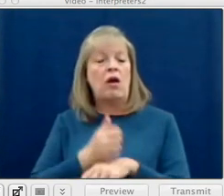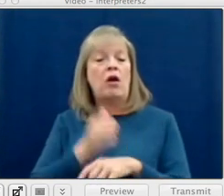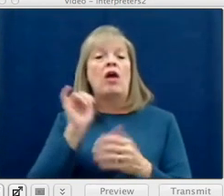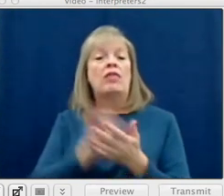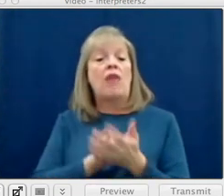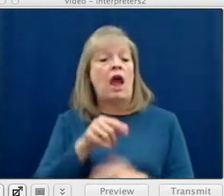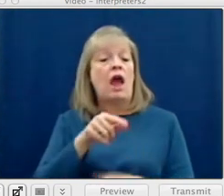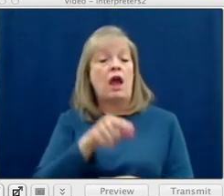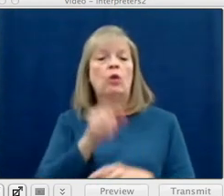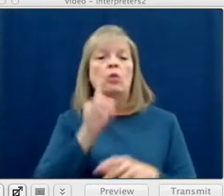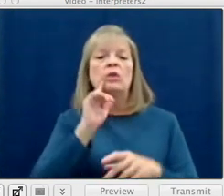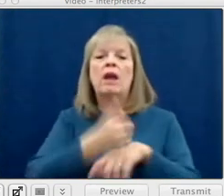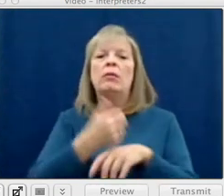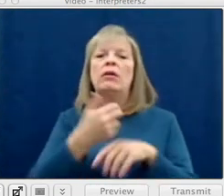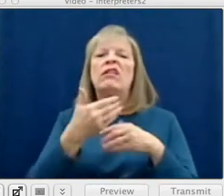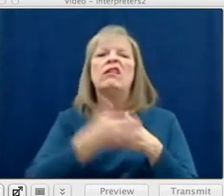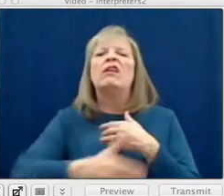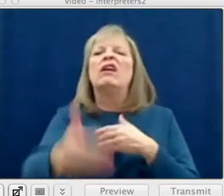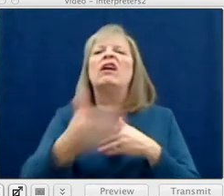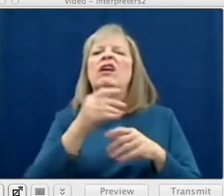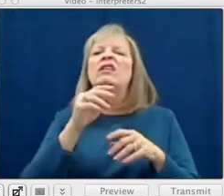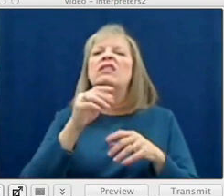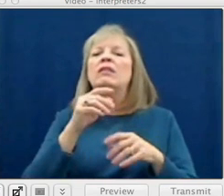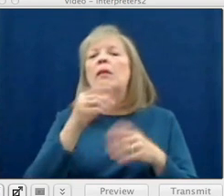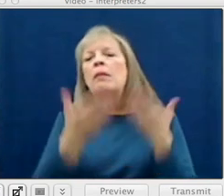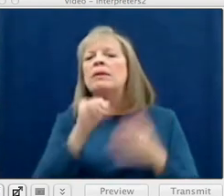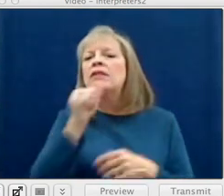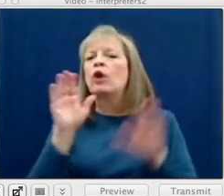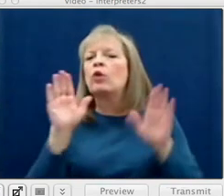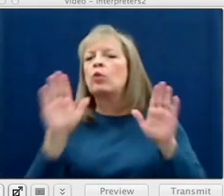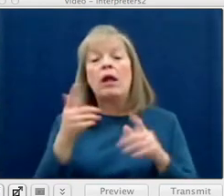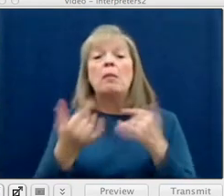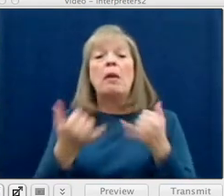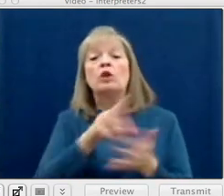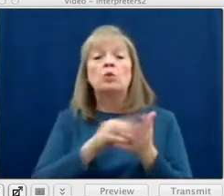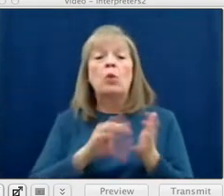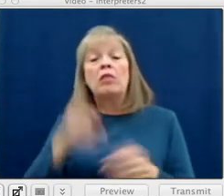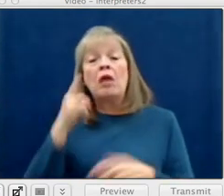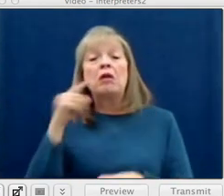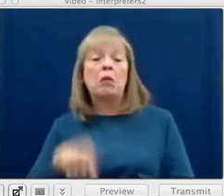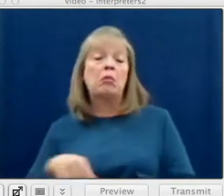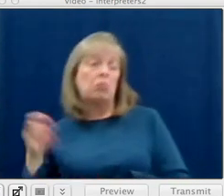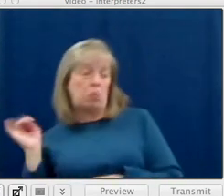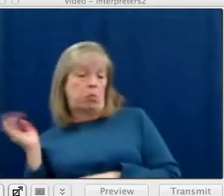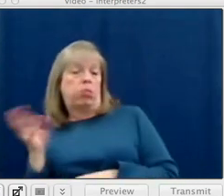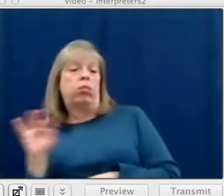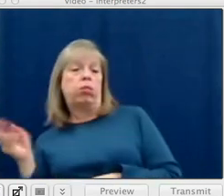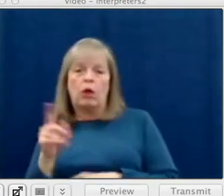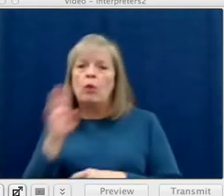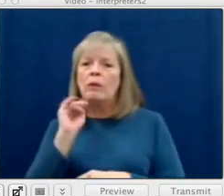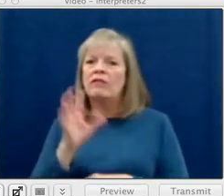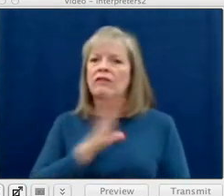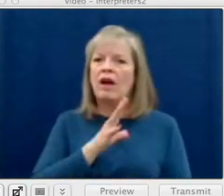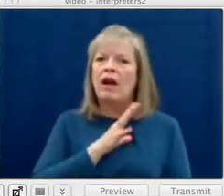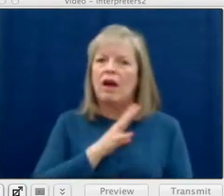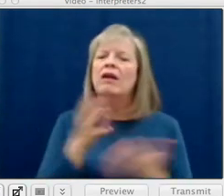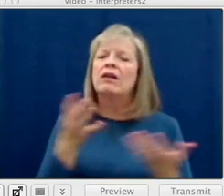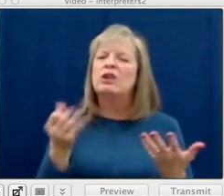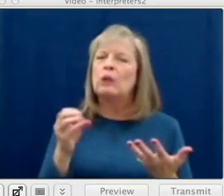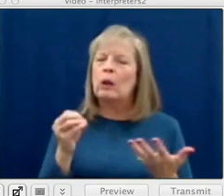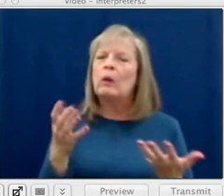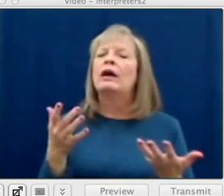from here on out is going to be fine. So I would again suggest that accuracy is